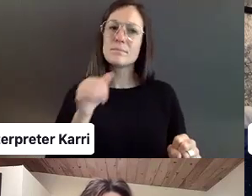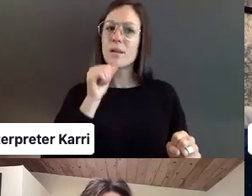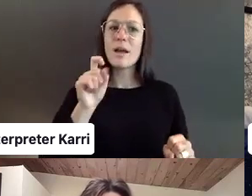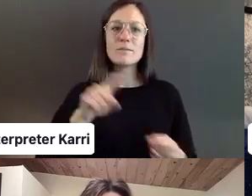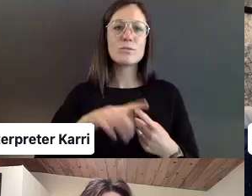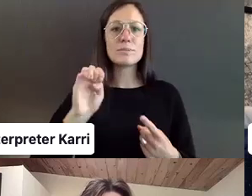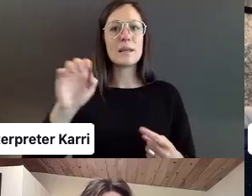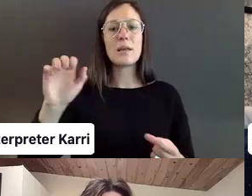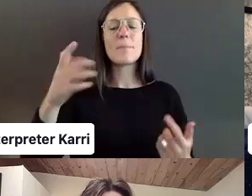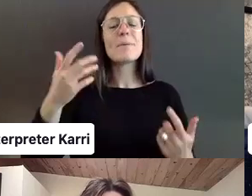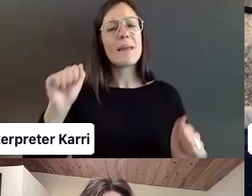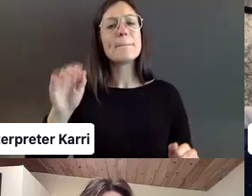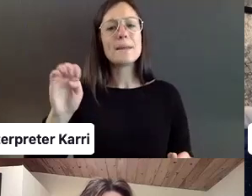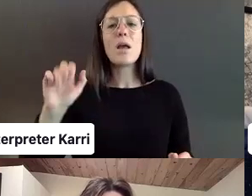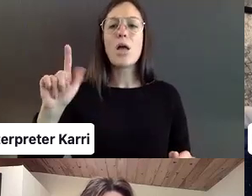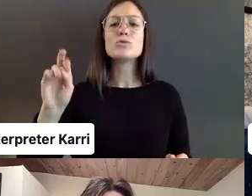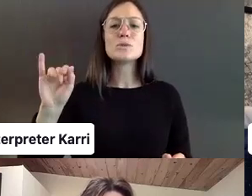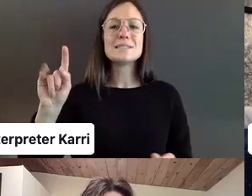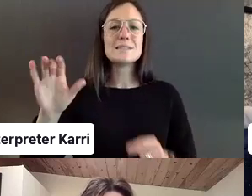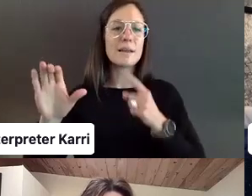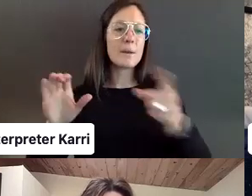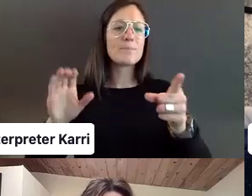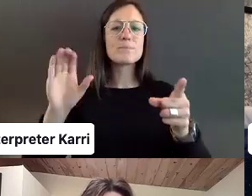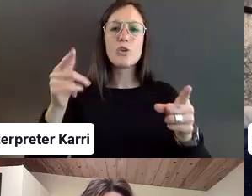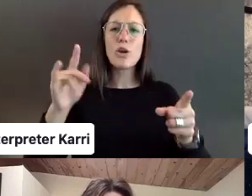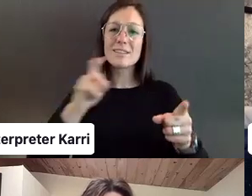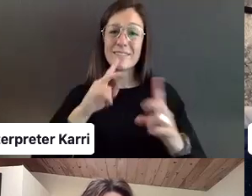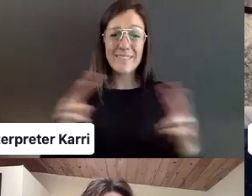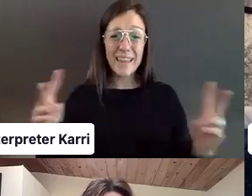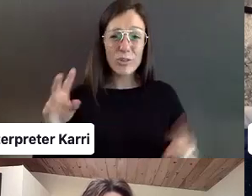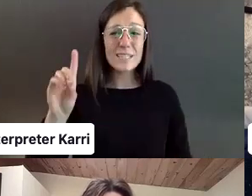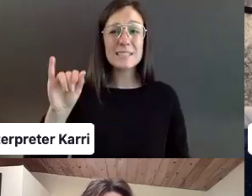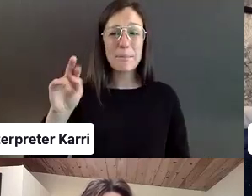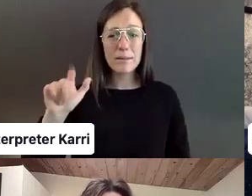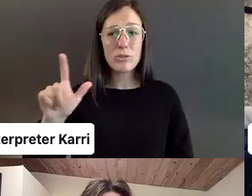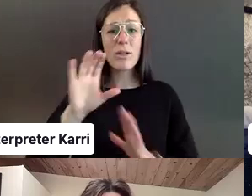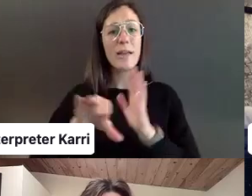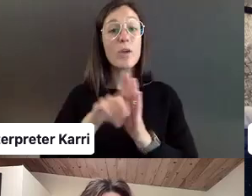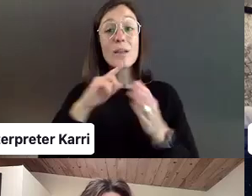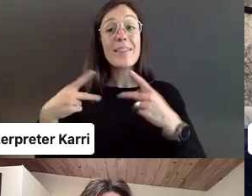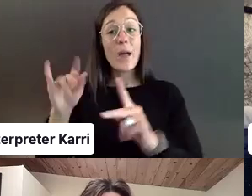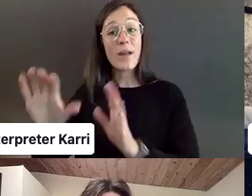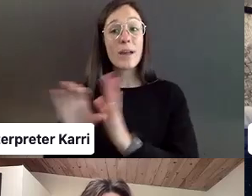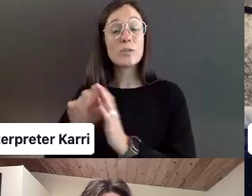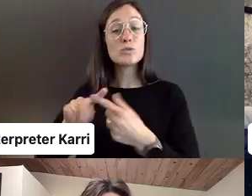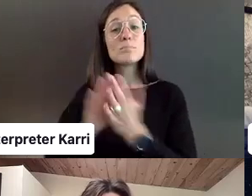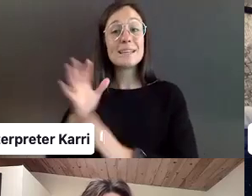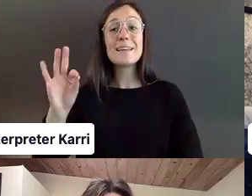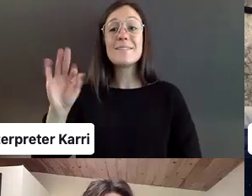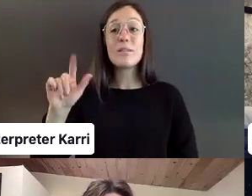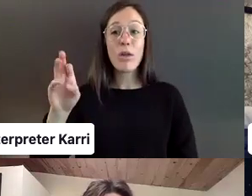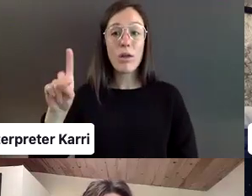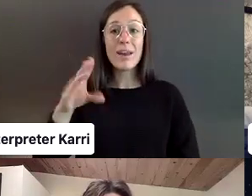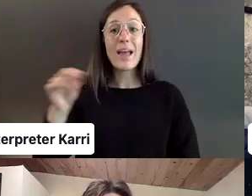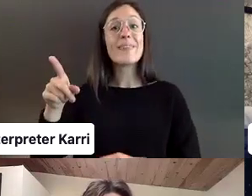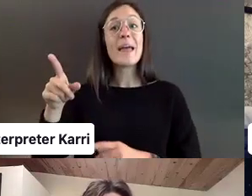altruistic, if that makes sense. It's a super dimensional character and allowing her to be flawed, and they played into the tropes of this manic